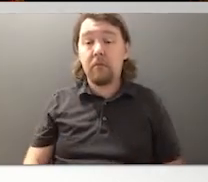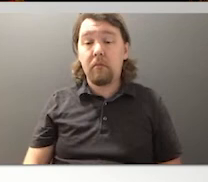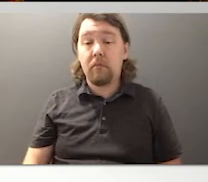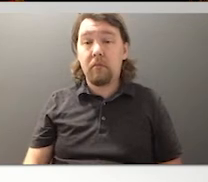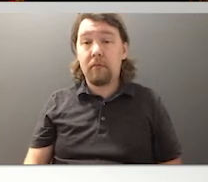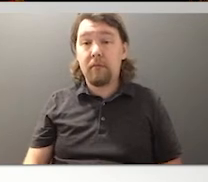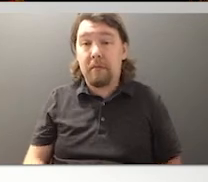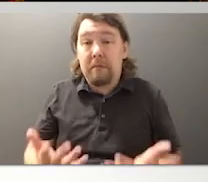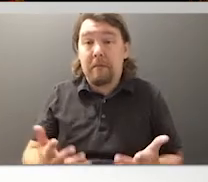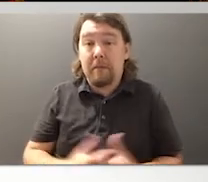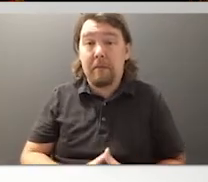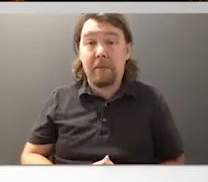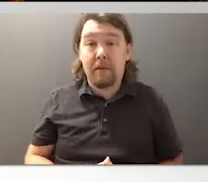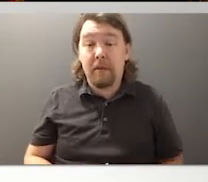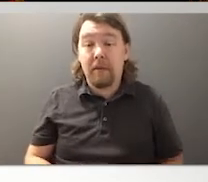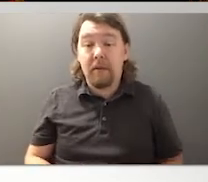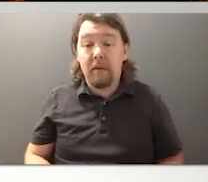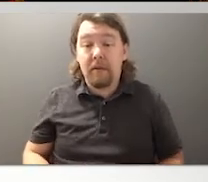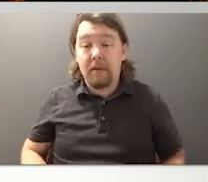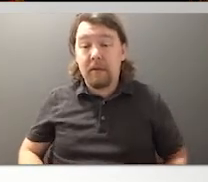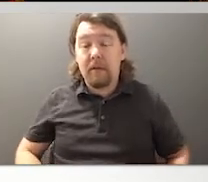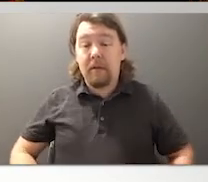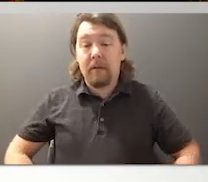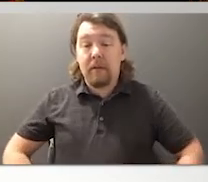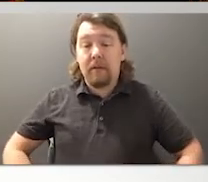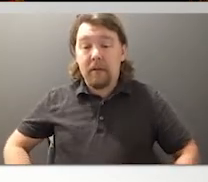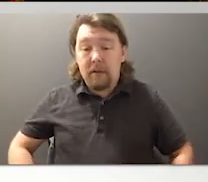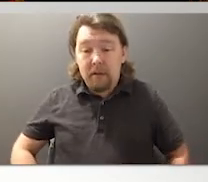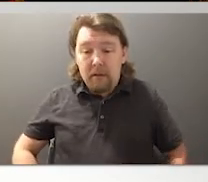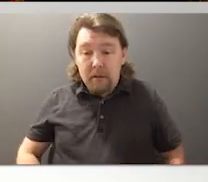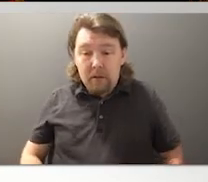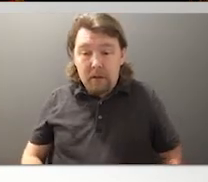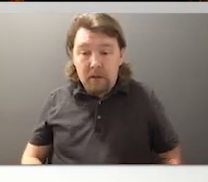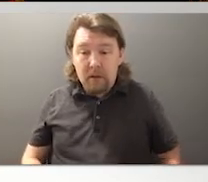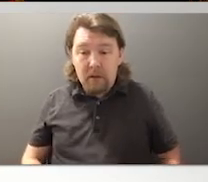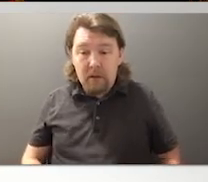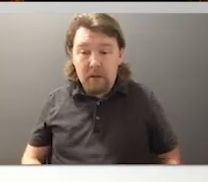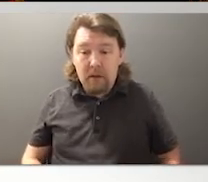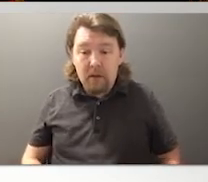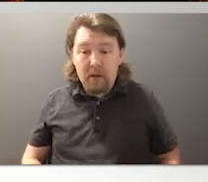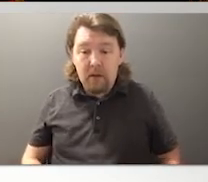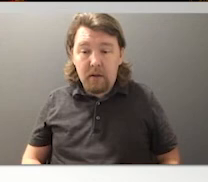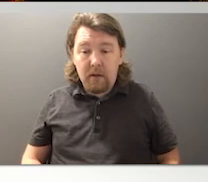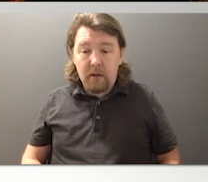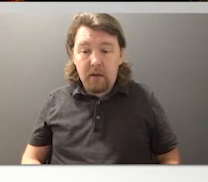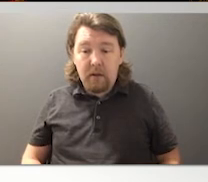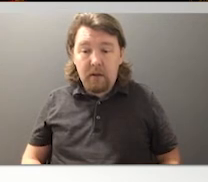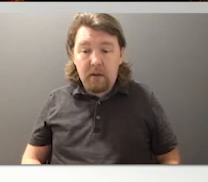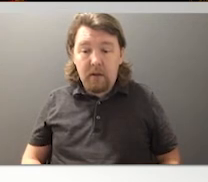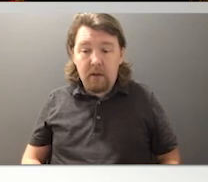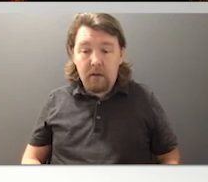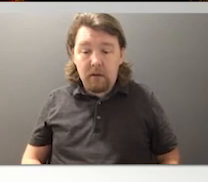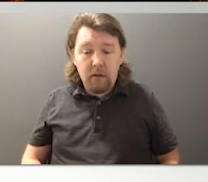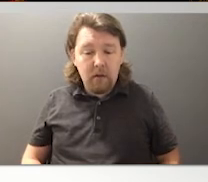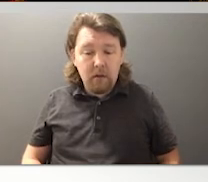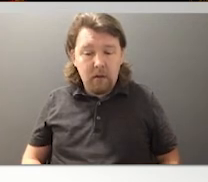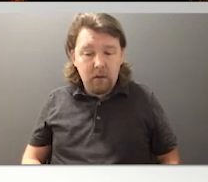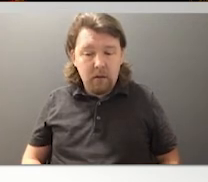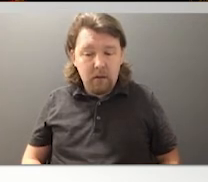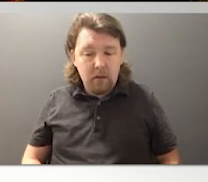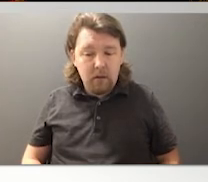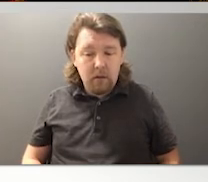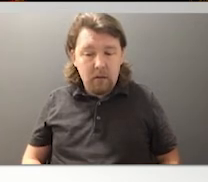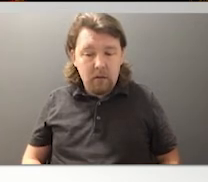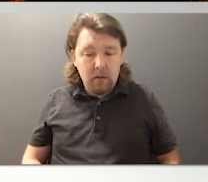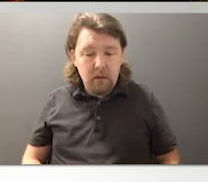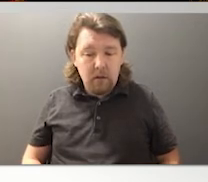So, Pops up for us. And yeah. we're like, no, go help someone else. Because we're on the website, right? If we log into the website